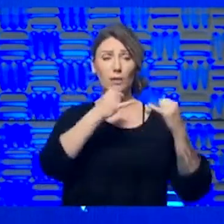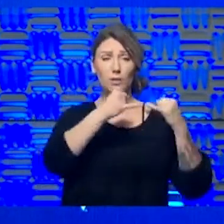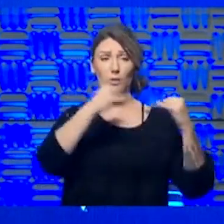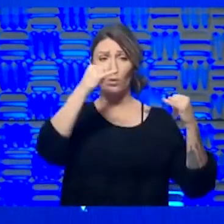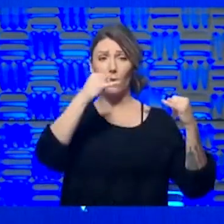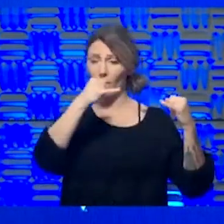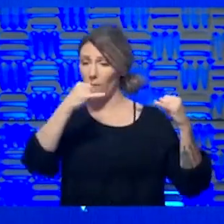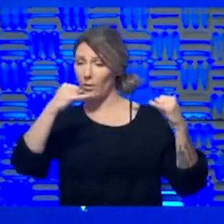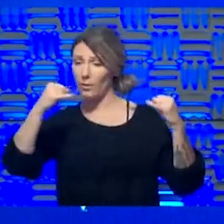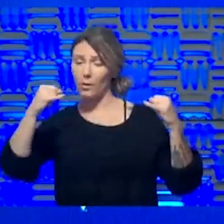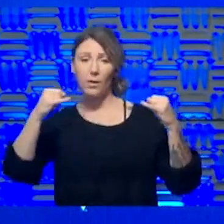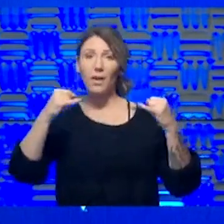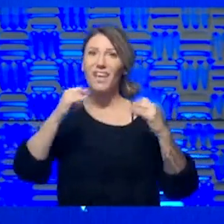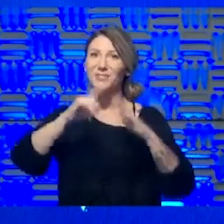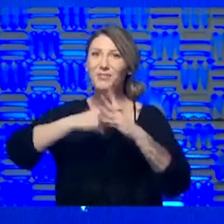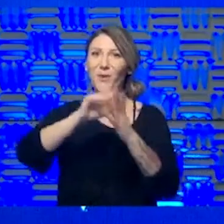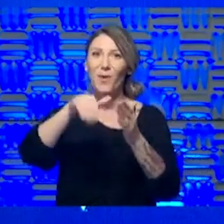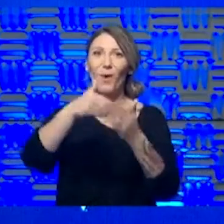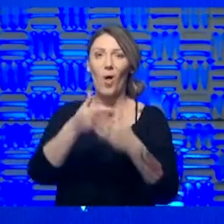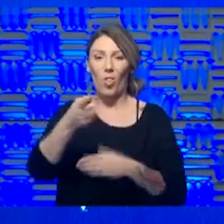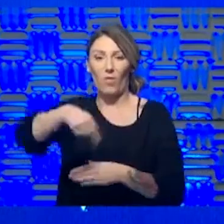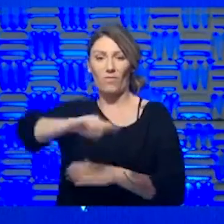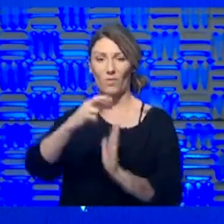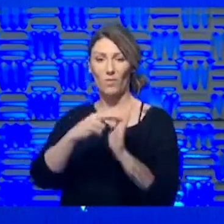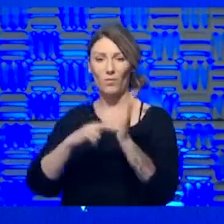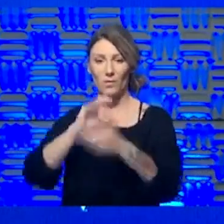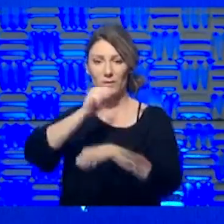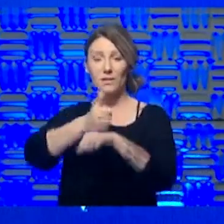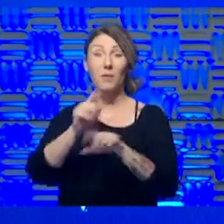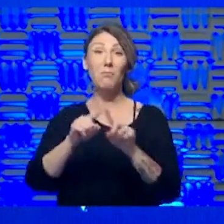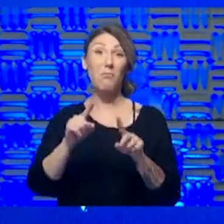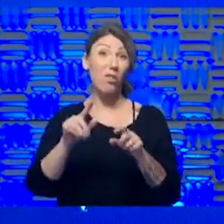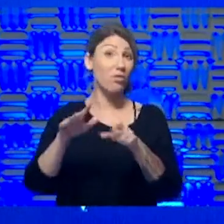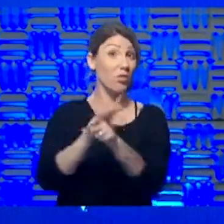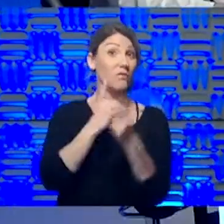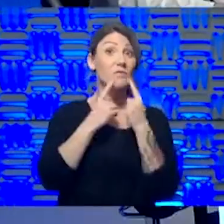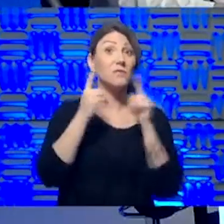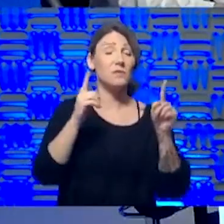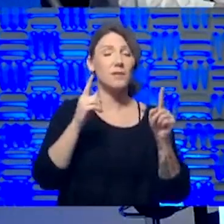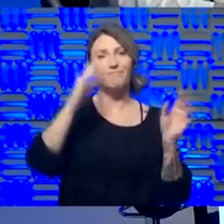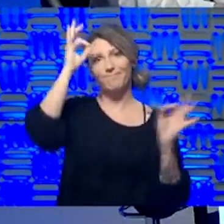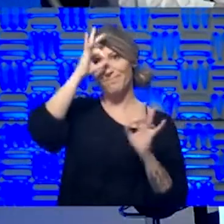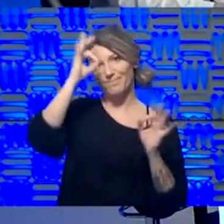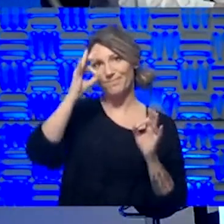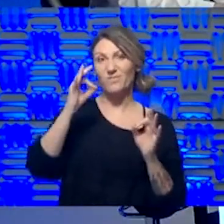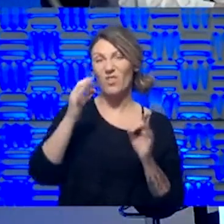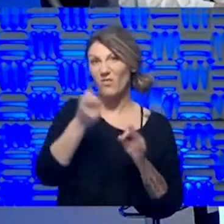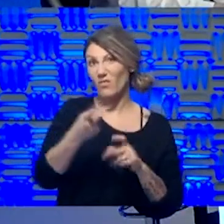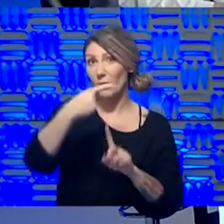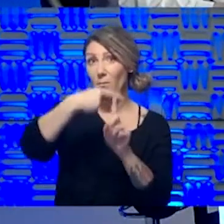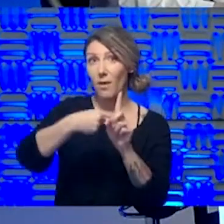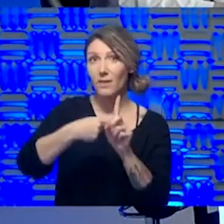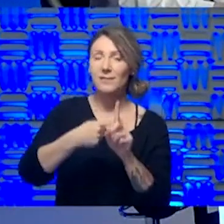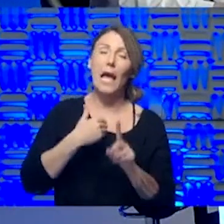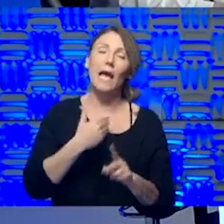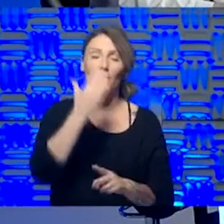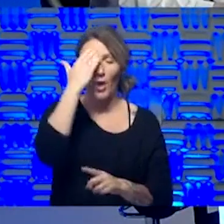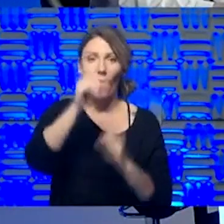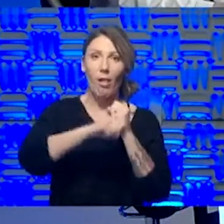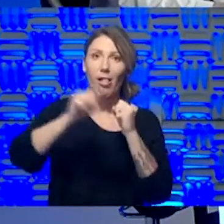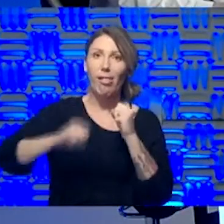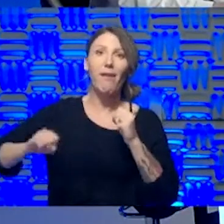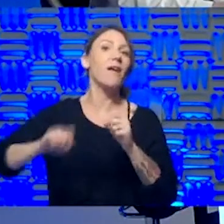measures, the full success of that won't be known really for months. Long-winded answer, but that I just wanted to make sure we